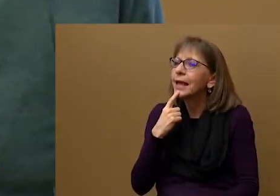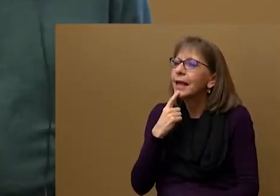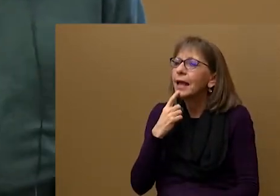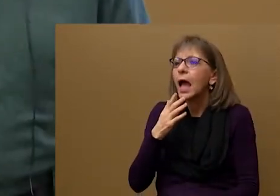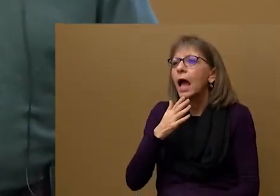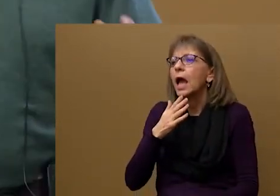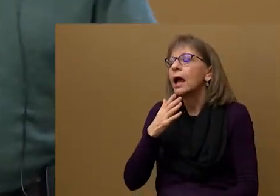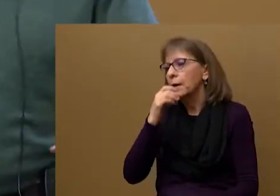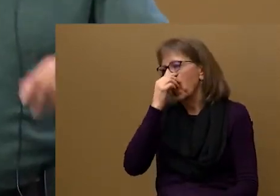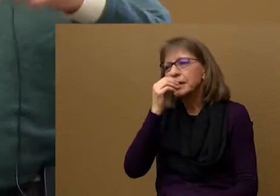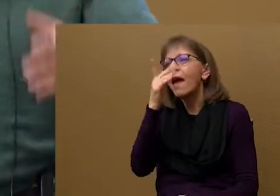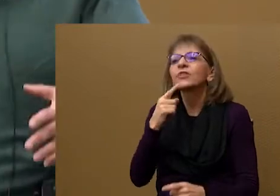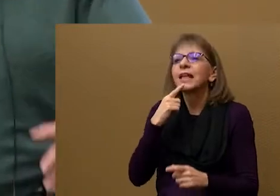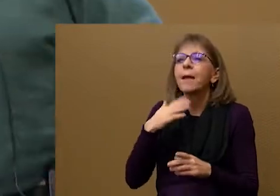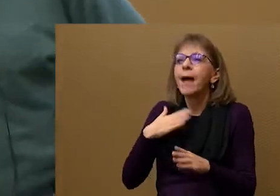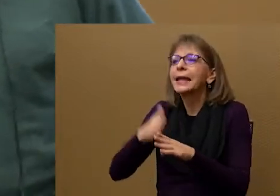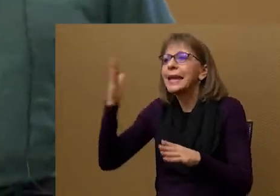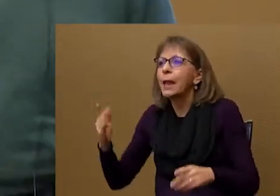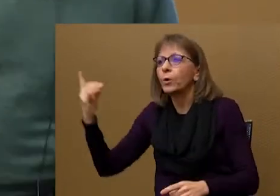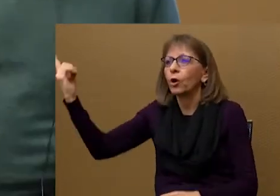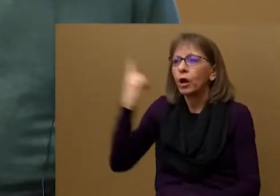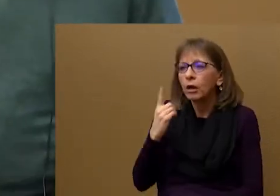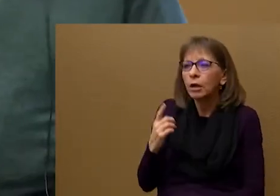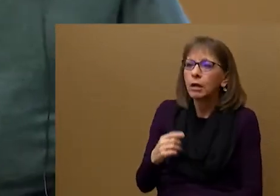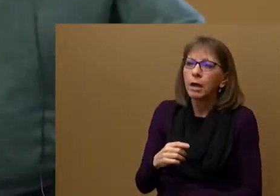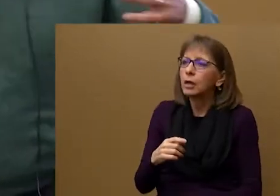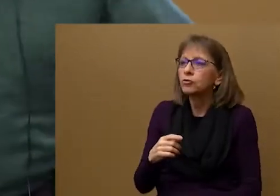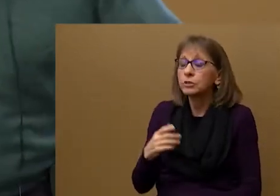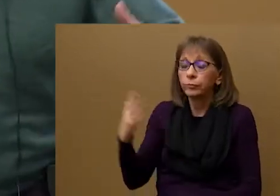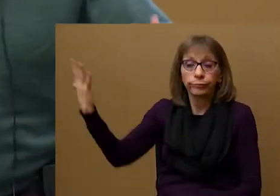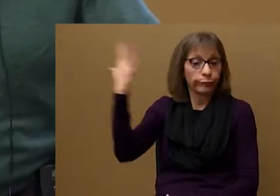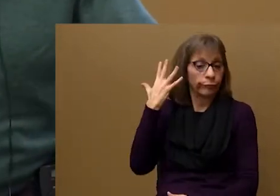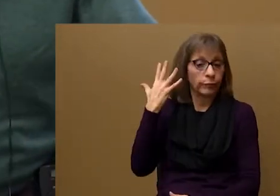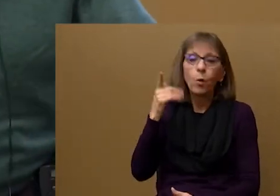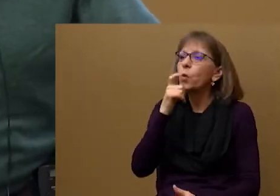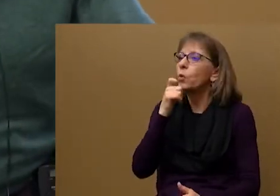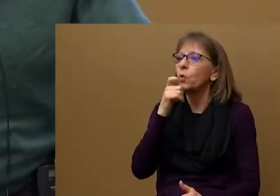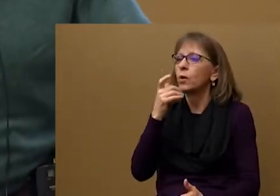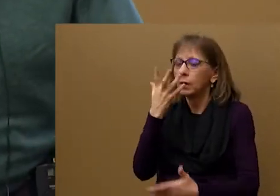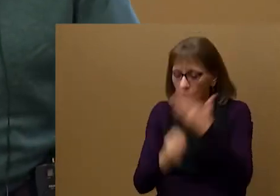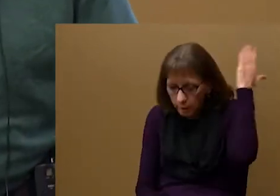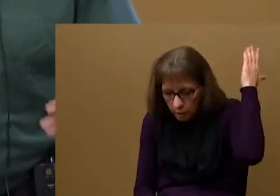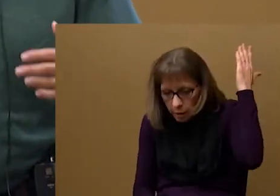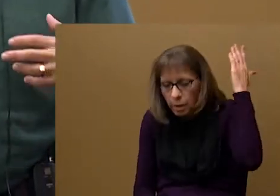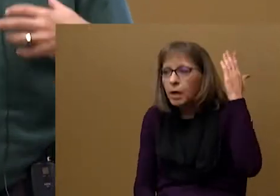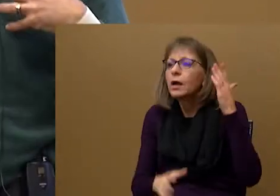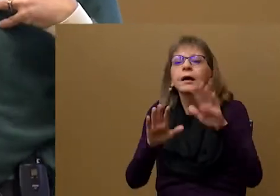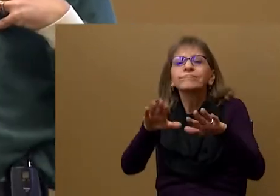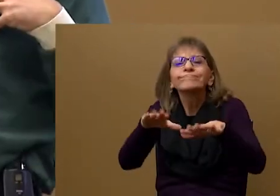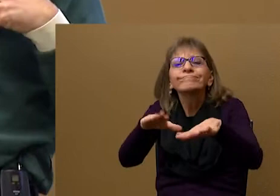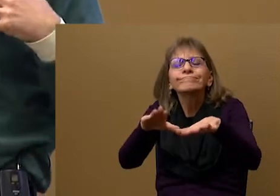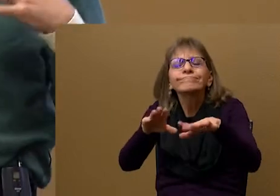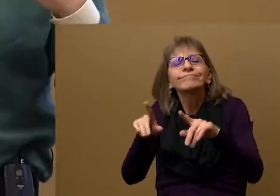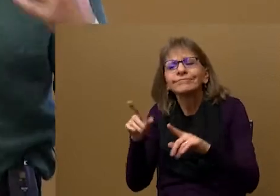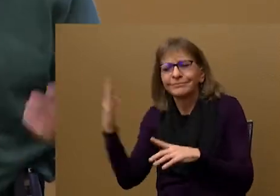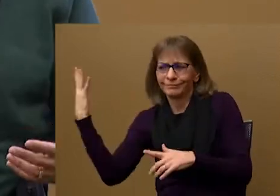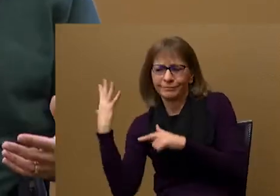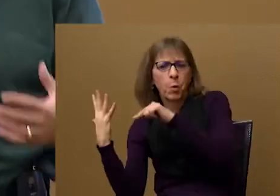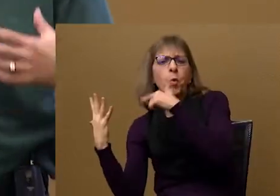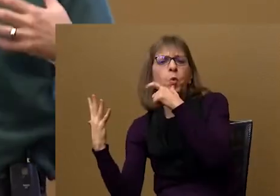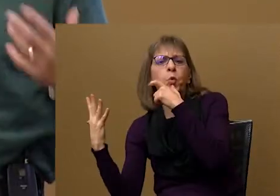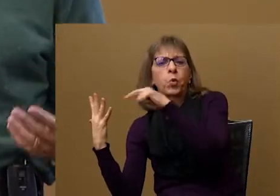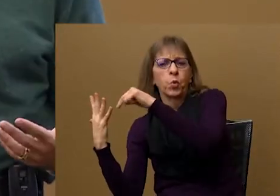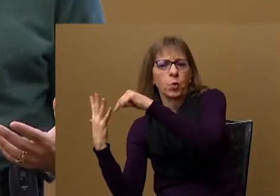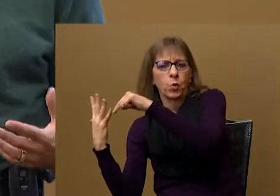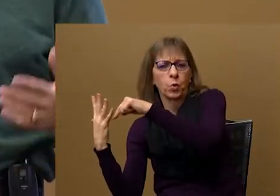he would never say, my neighbor came up. The person would be missing. And we find a lot of our times going,